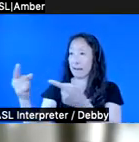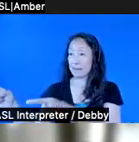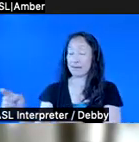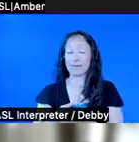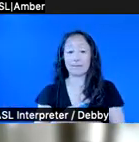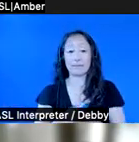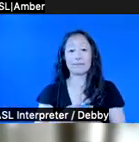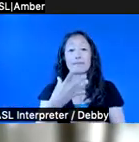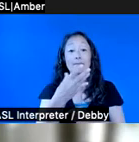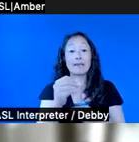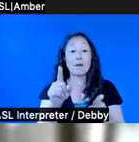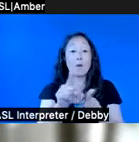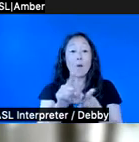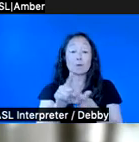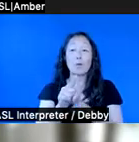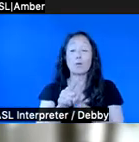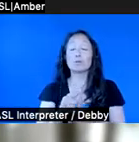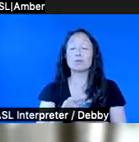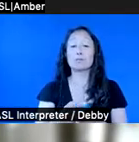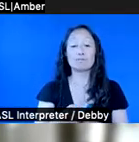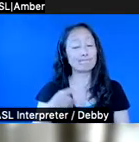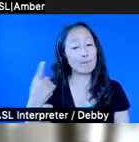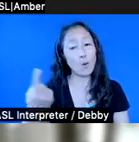that conflicts are teachable moments